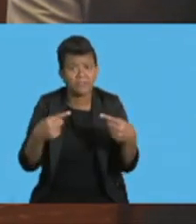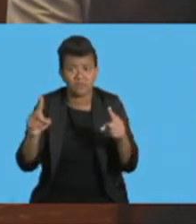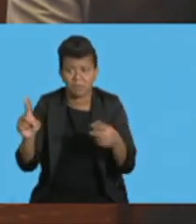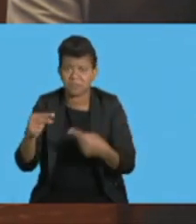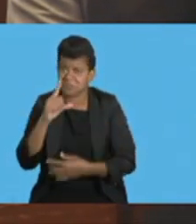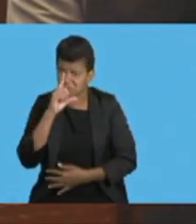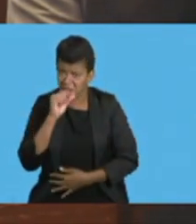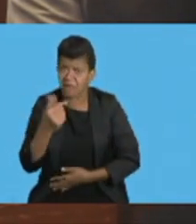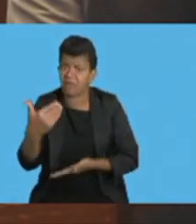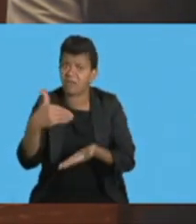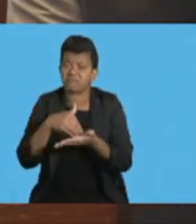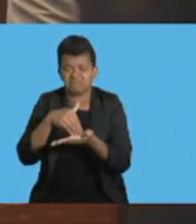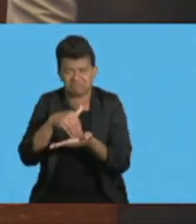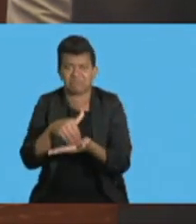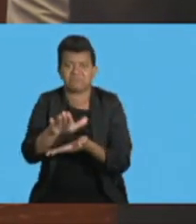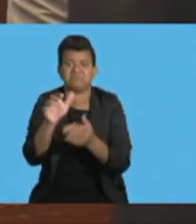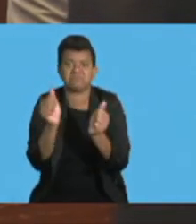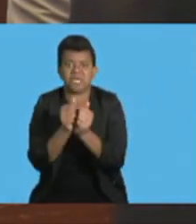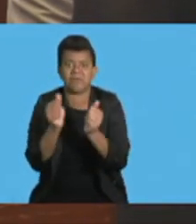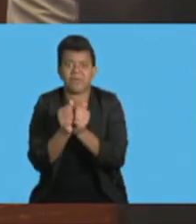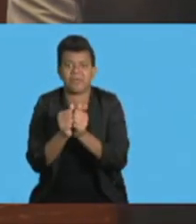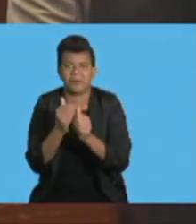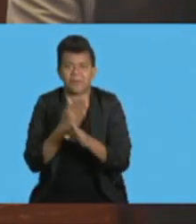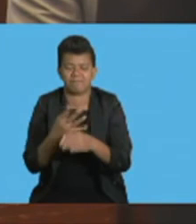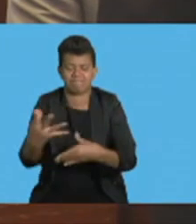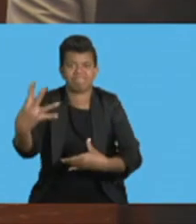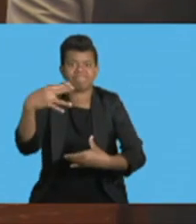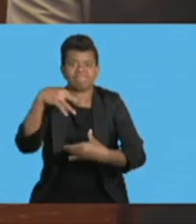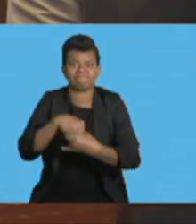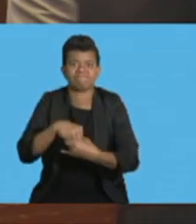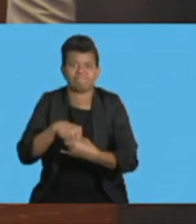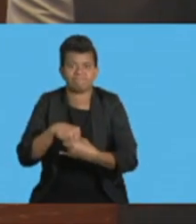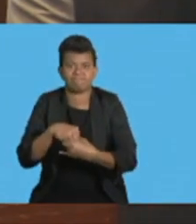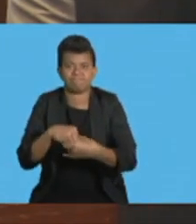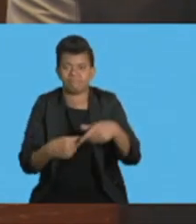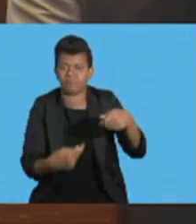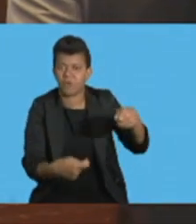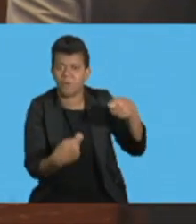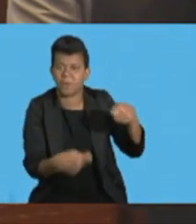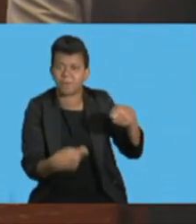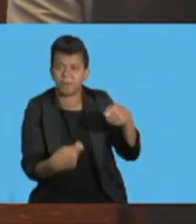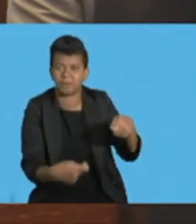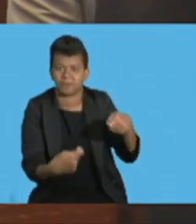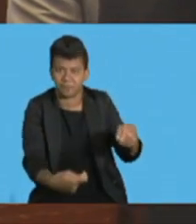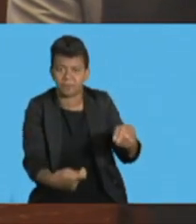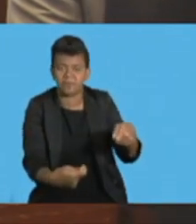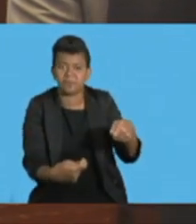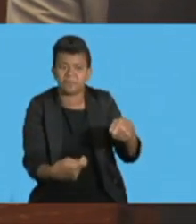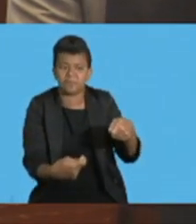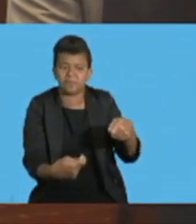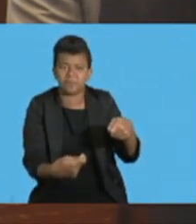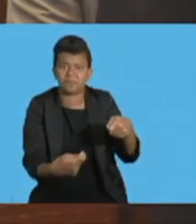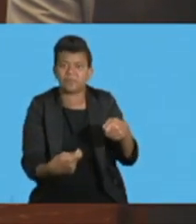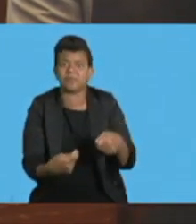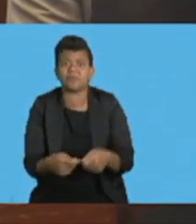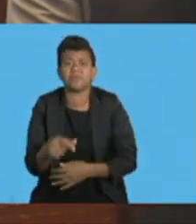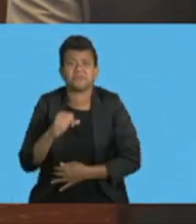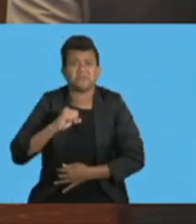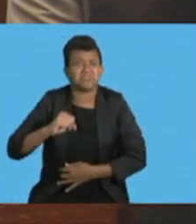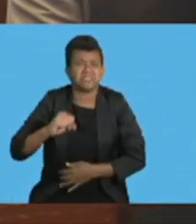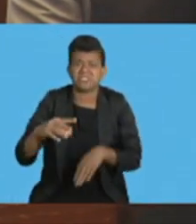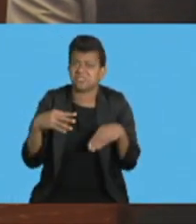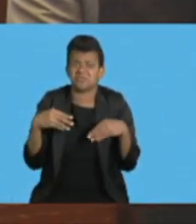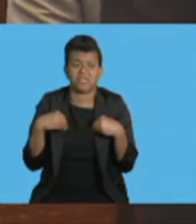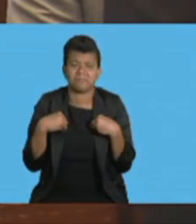on all the paperwork, including the inputs of the general members of the public and the objections received and the overall requirements set by the